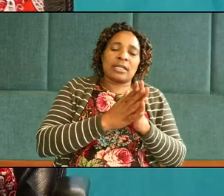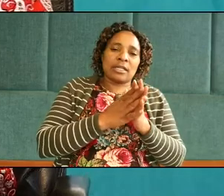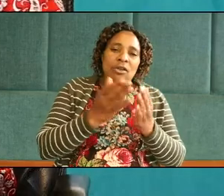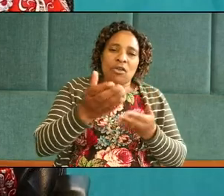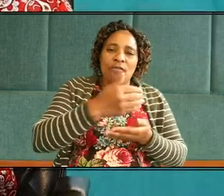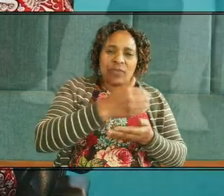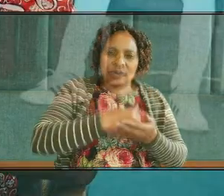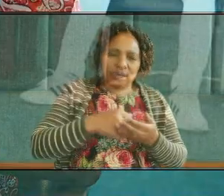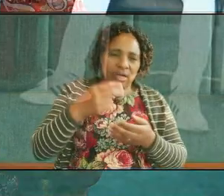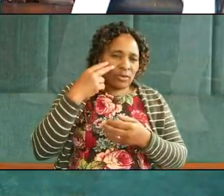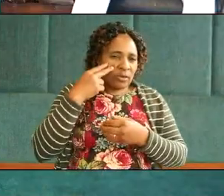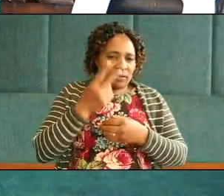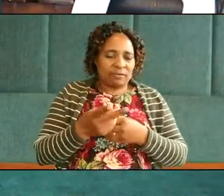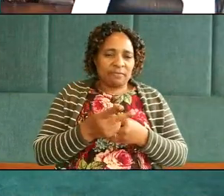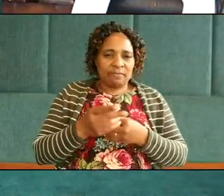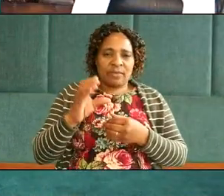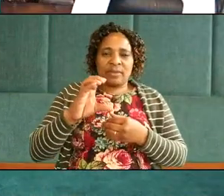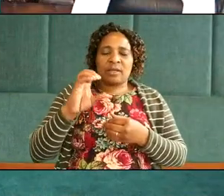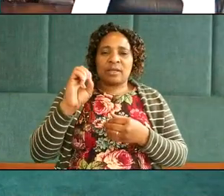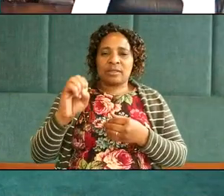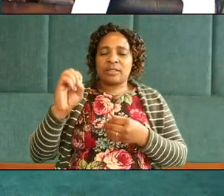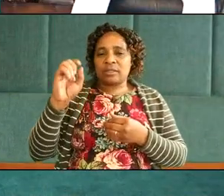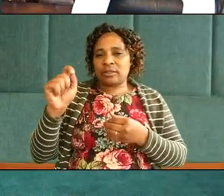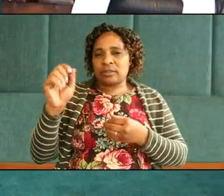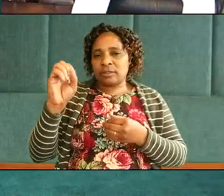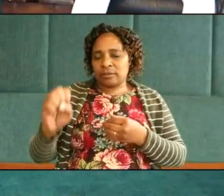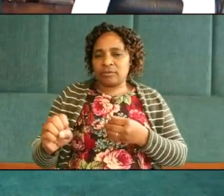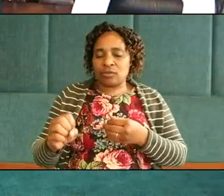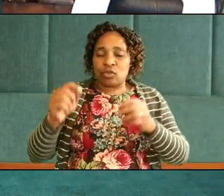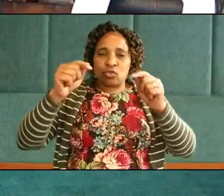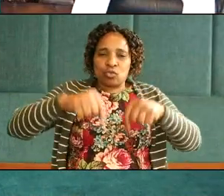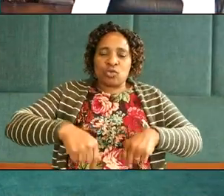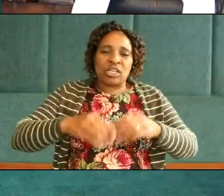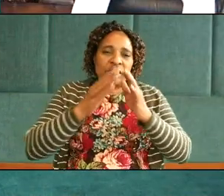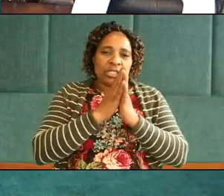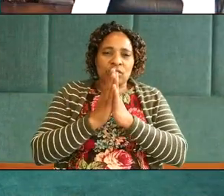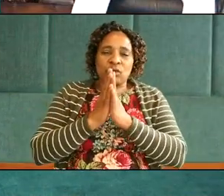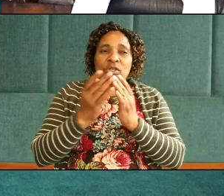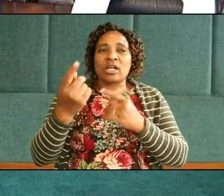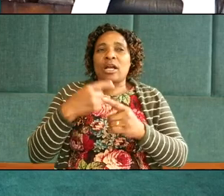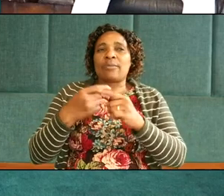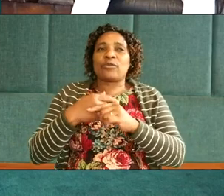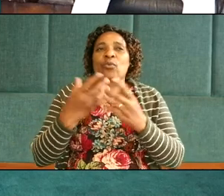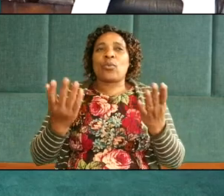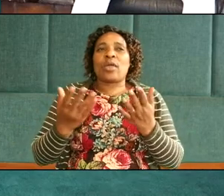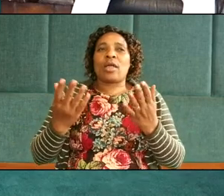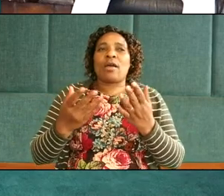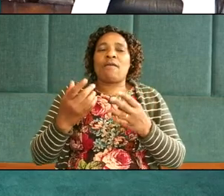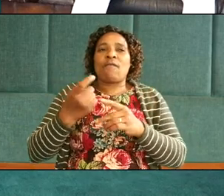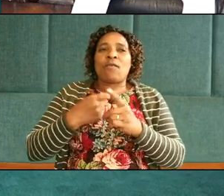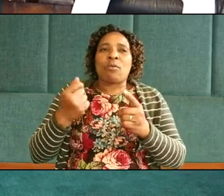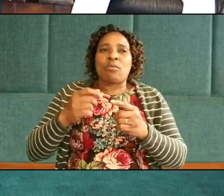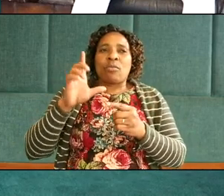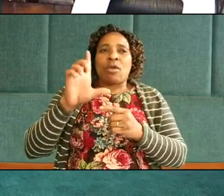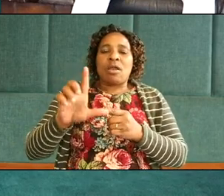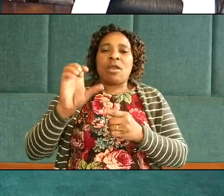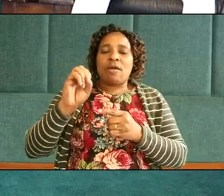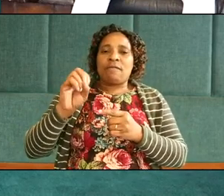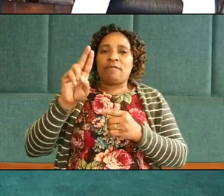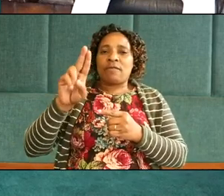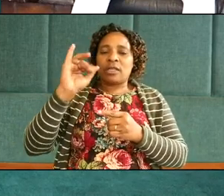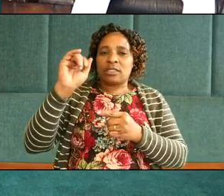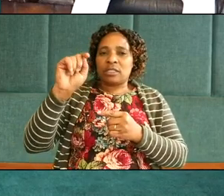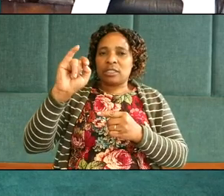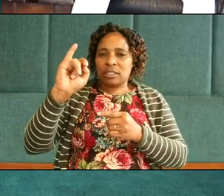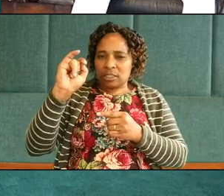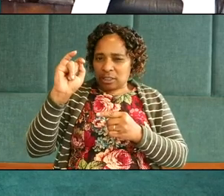seen. Sid, take us away. So today's story comes from Leviticus chapter